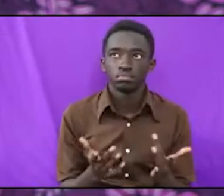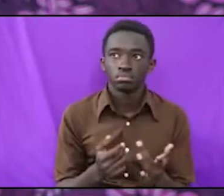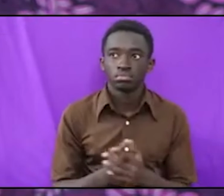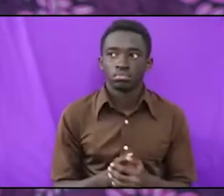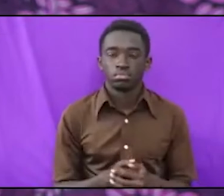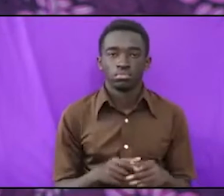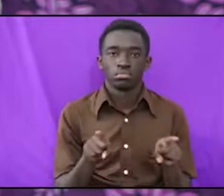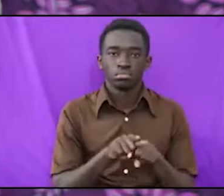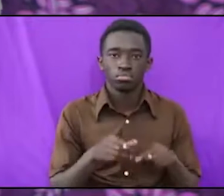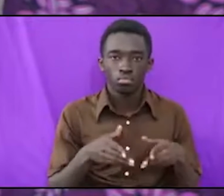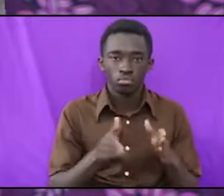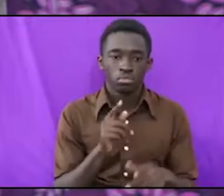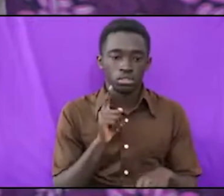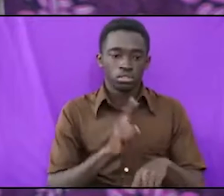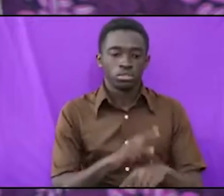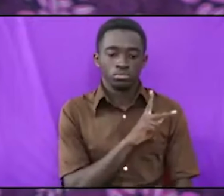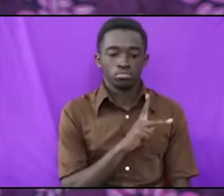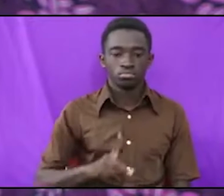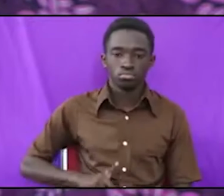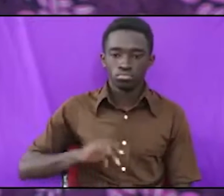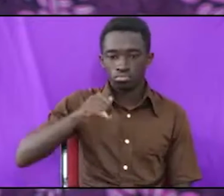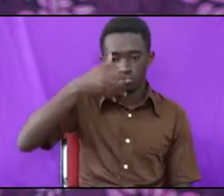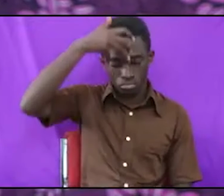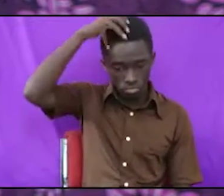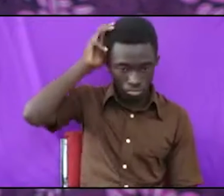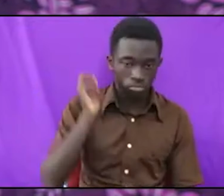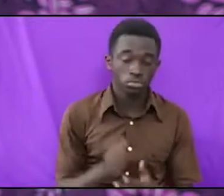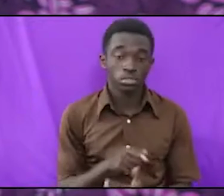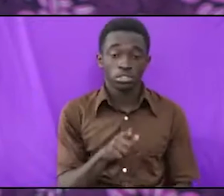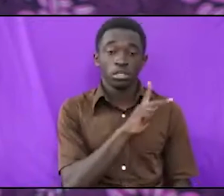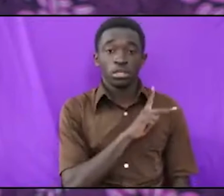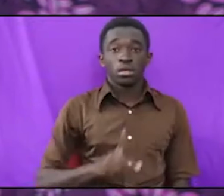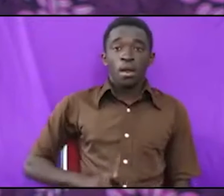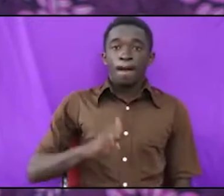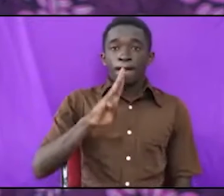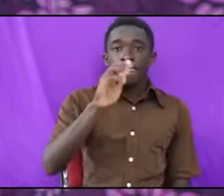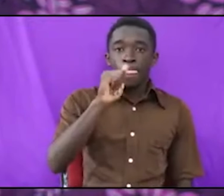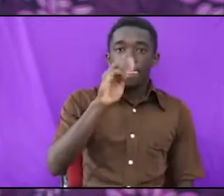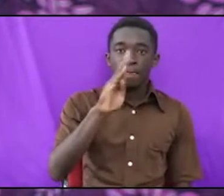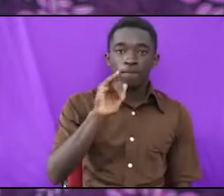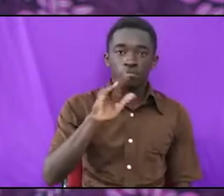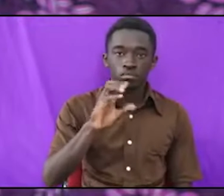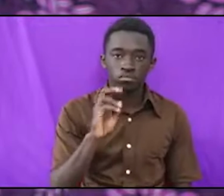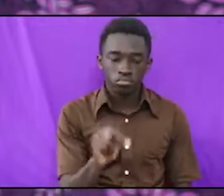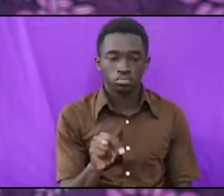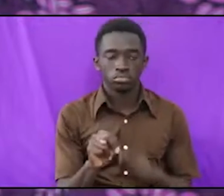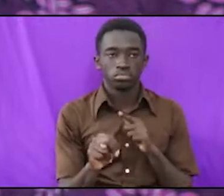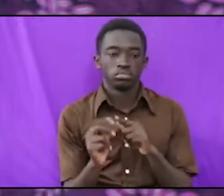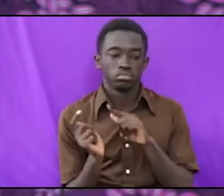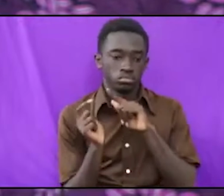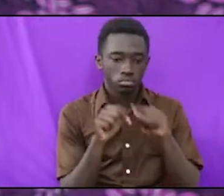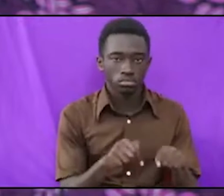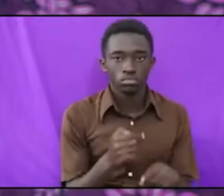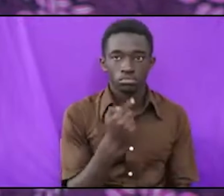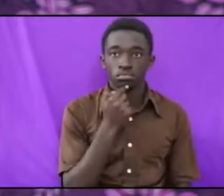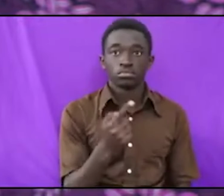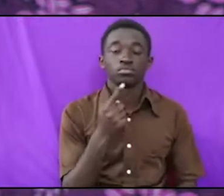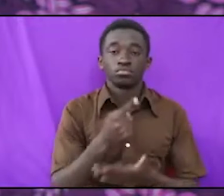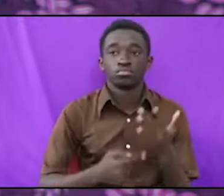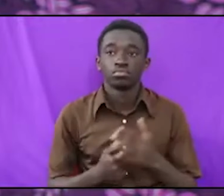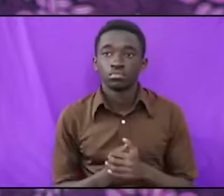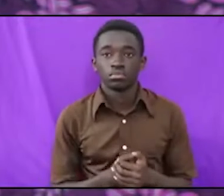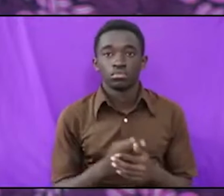of Jehoiakim, the king of Judah, Nebuchadnezzar, king of Babylon, came to Jerusalem and besieged it. Interestingly, it says, and